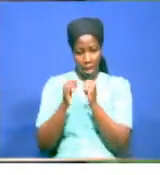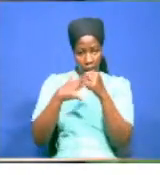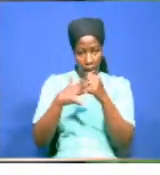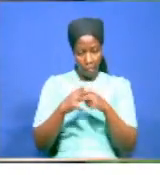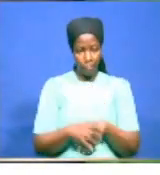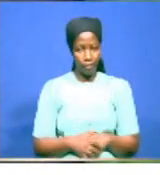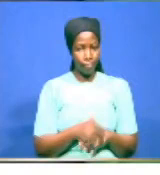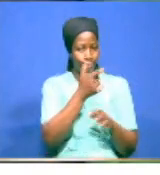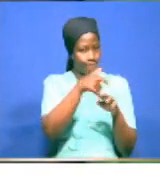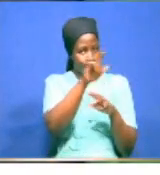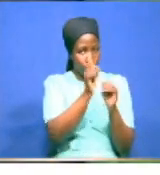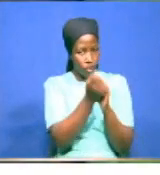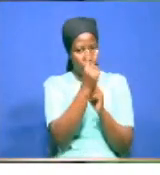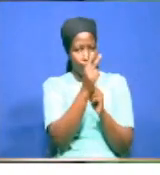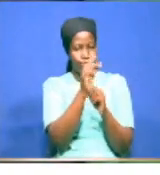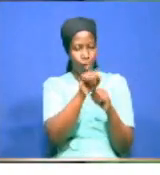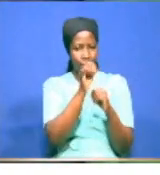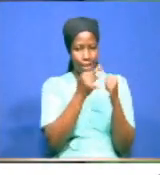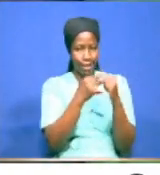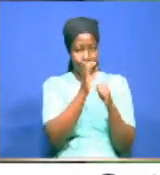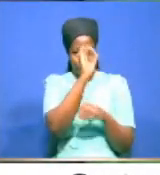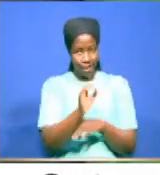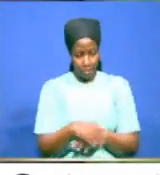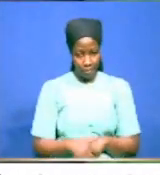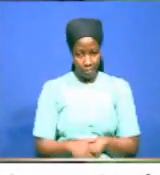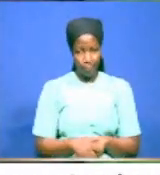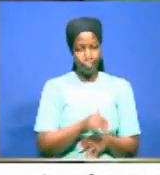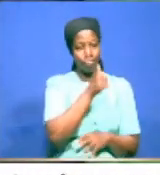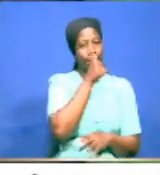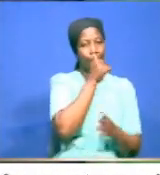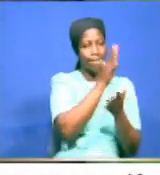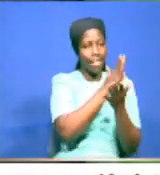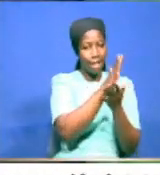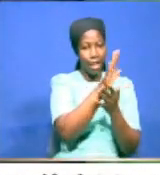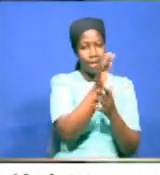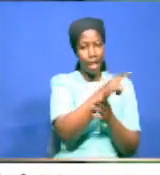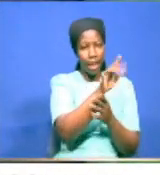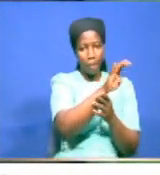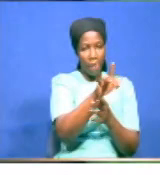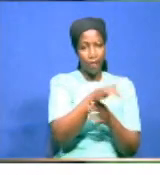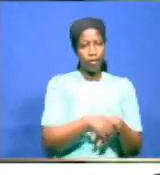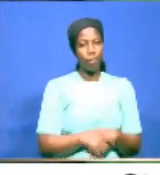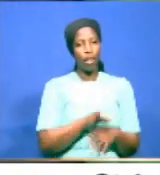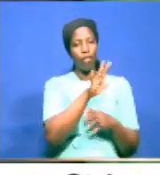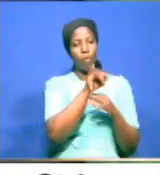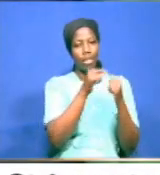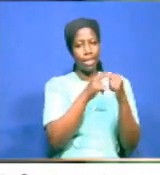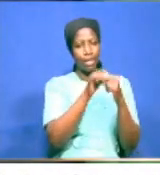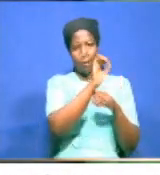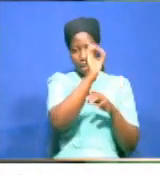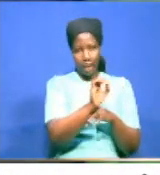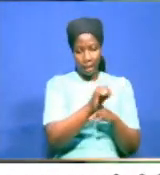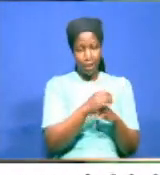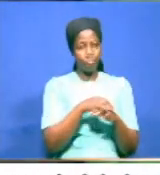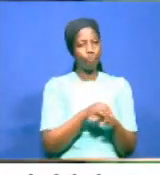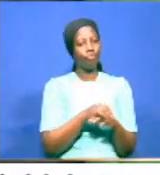2019, an increase of 12.3%. The private sector wage bill went up by 10.6% to stand at Kenya shilling